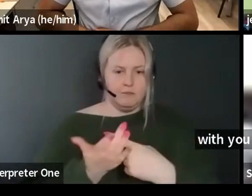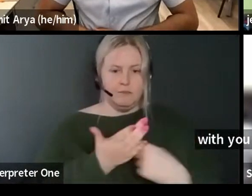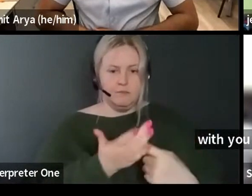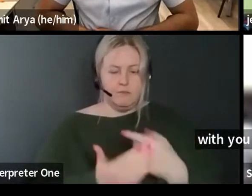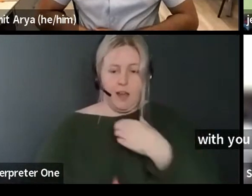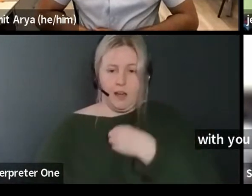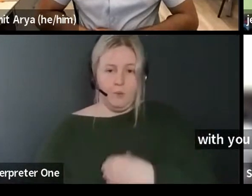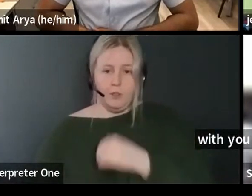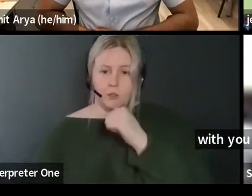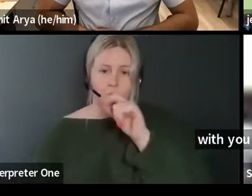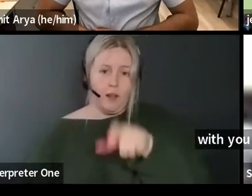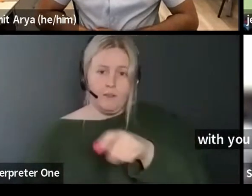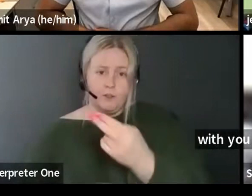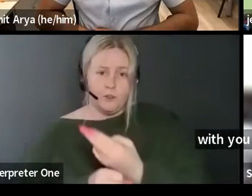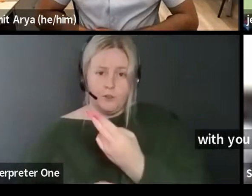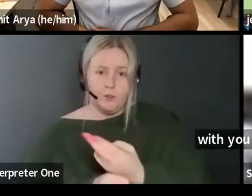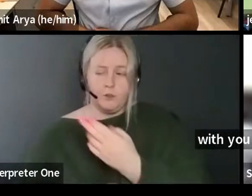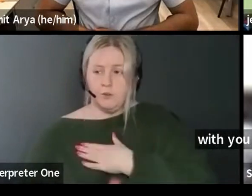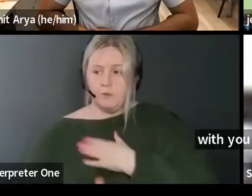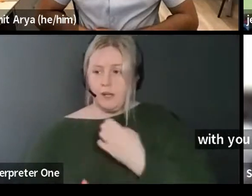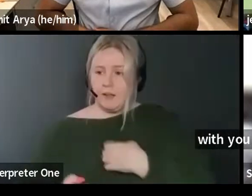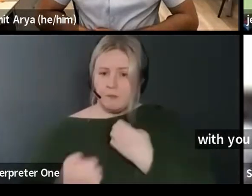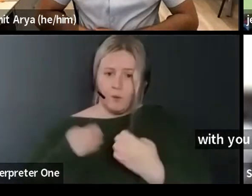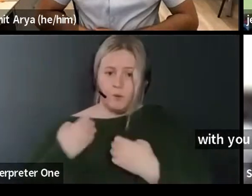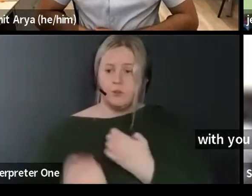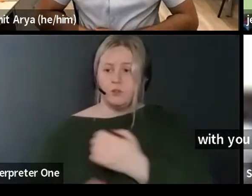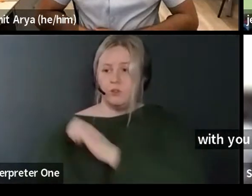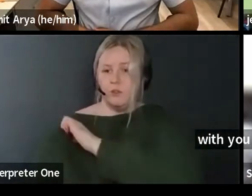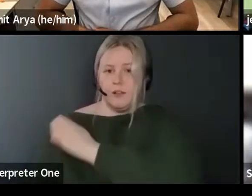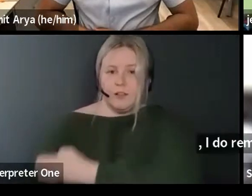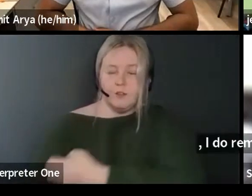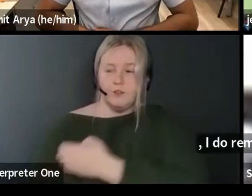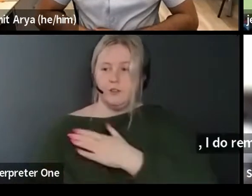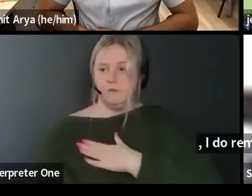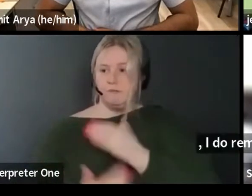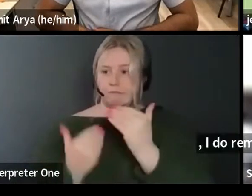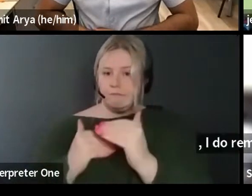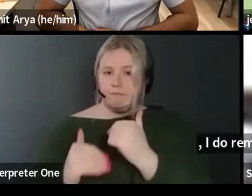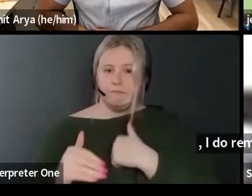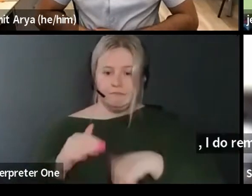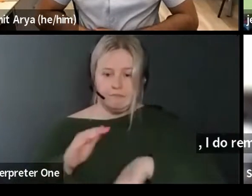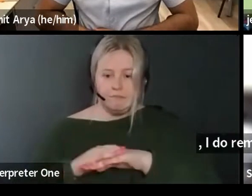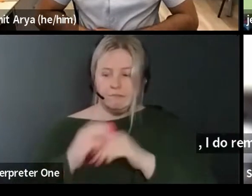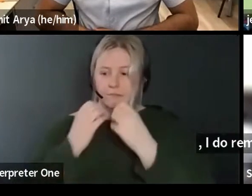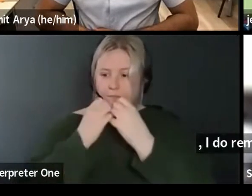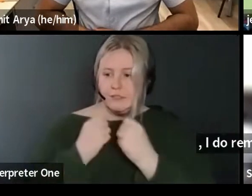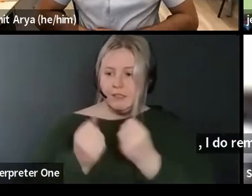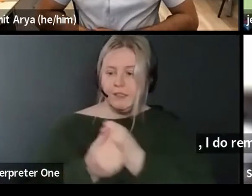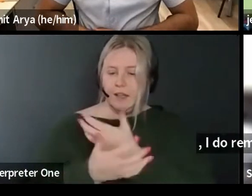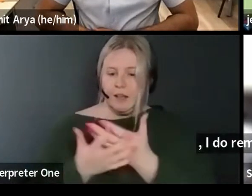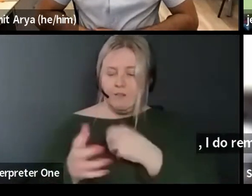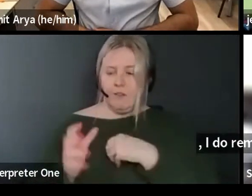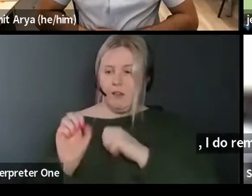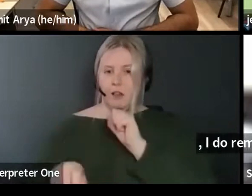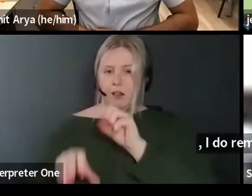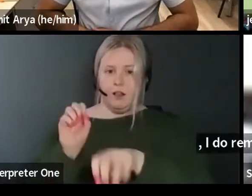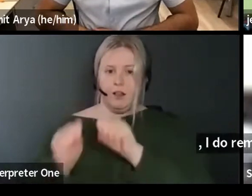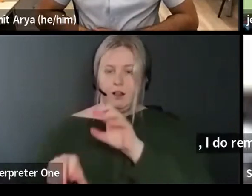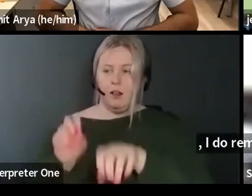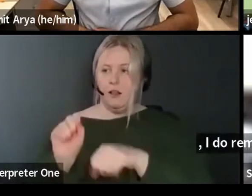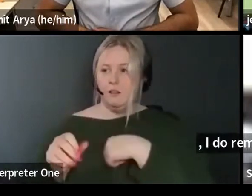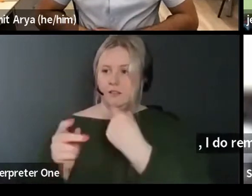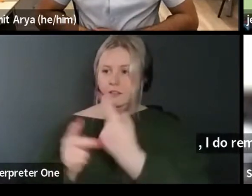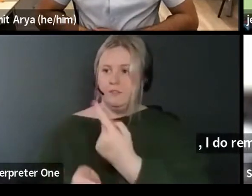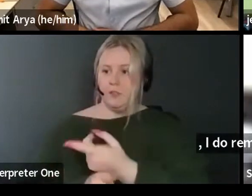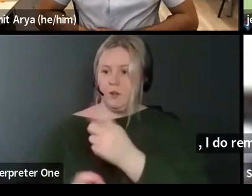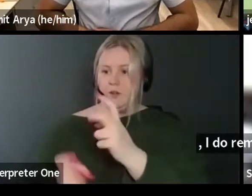to use up our emotional labor, our capacity and things like that to address issues like this. Not to say that it's